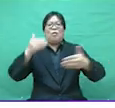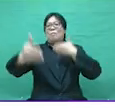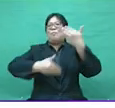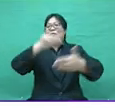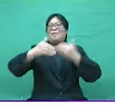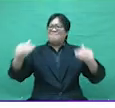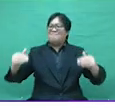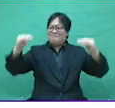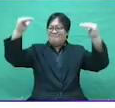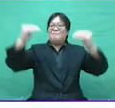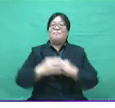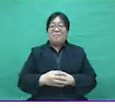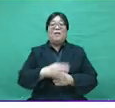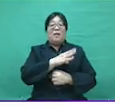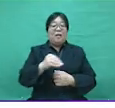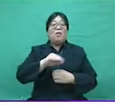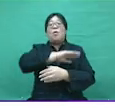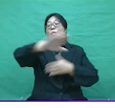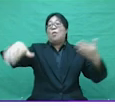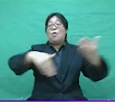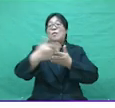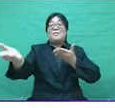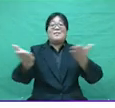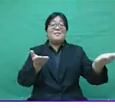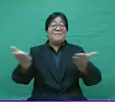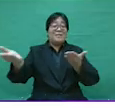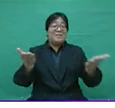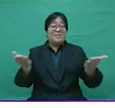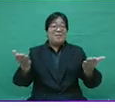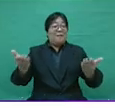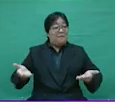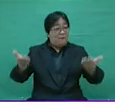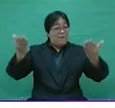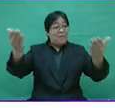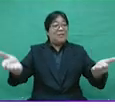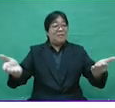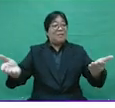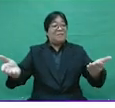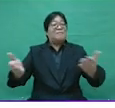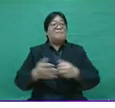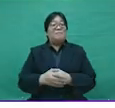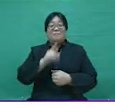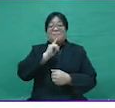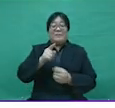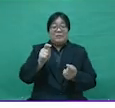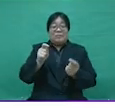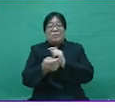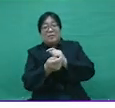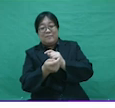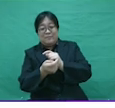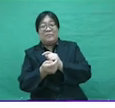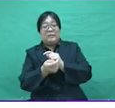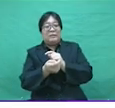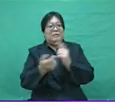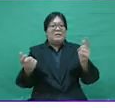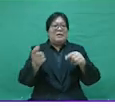that process. And more or less, the whole service offers are really switched within